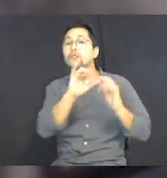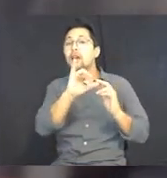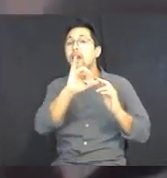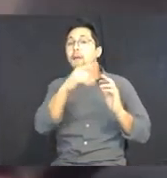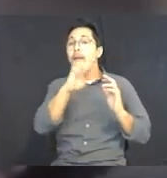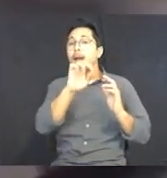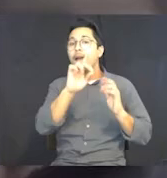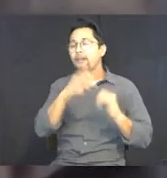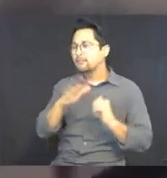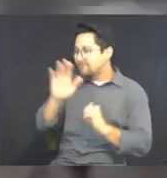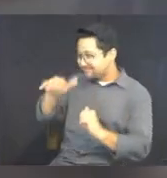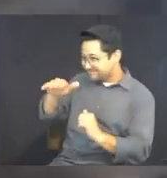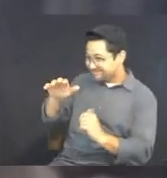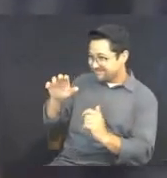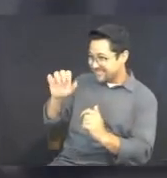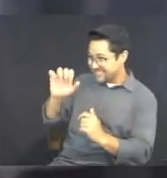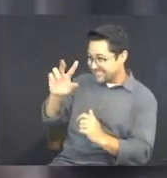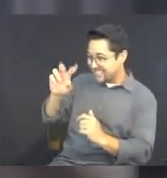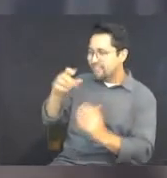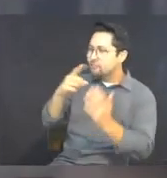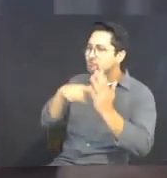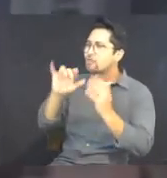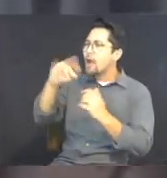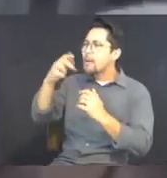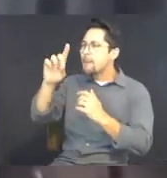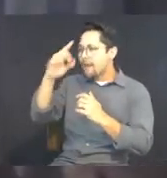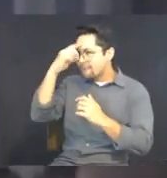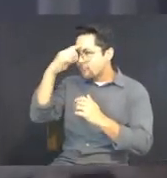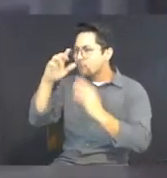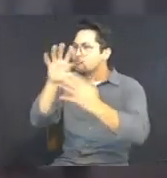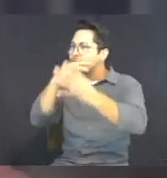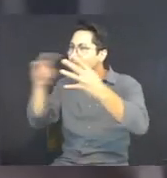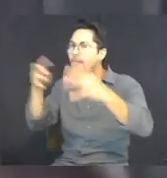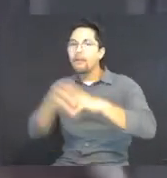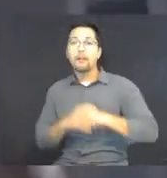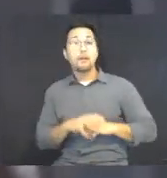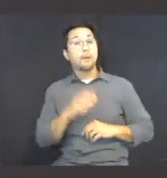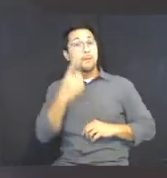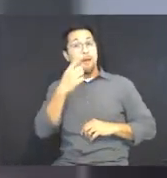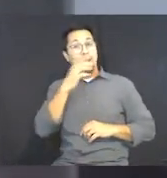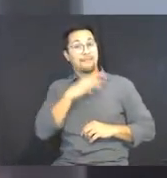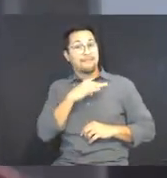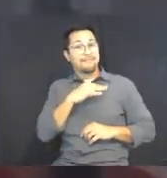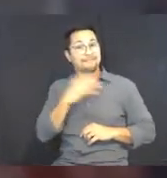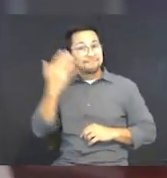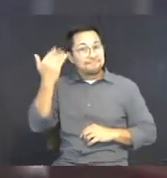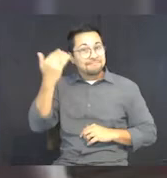community that we will never know about. That's a risk that Steve